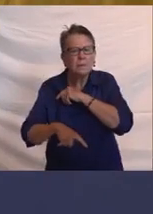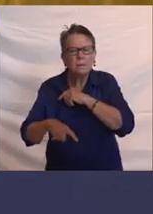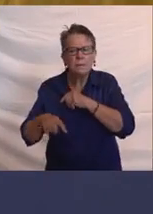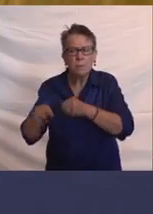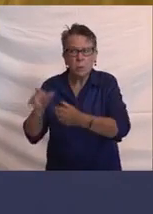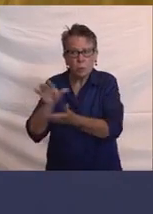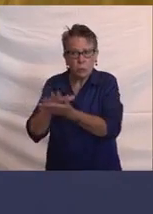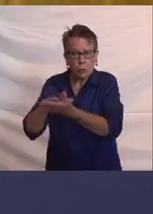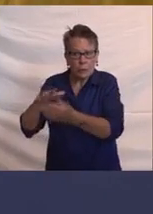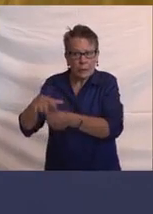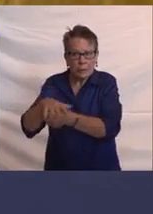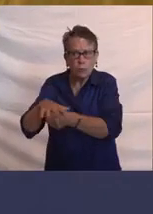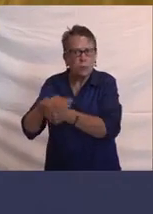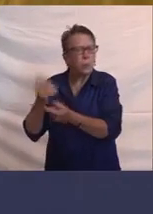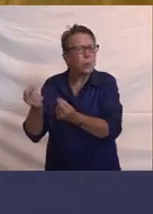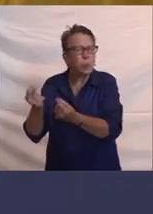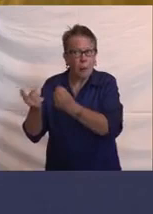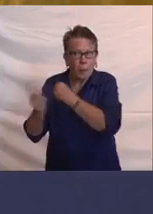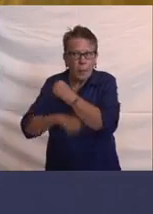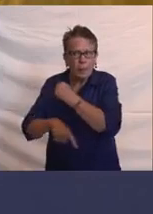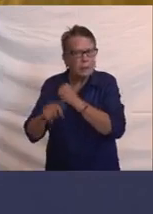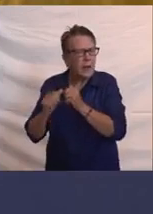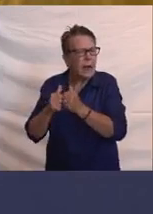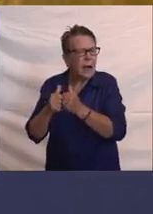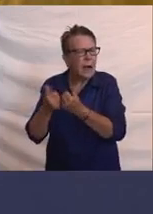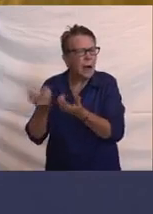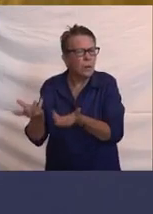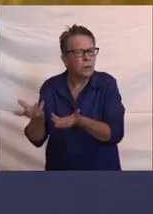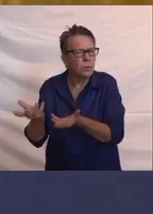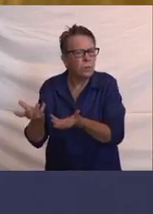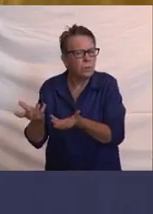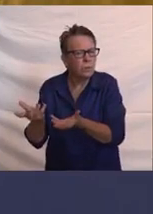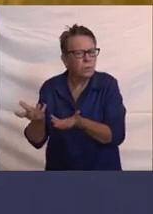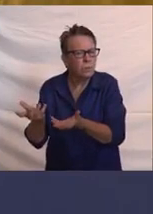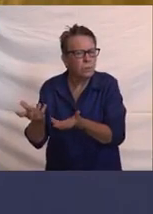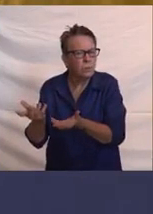will you categorically rule out ever having an institution, childcare